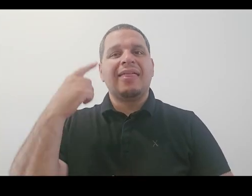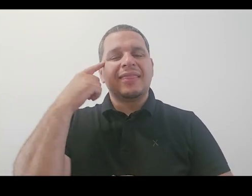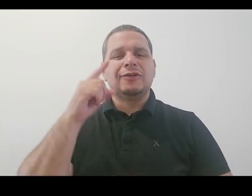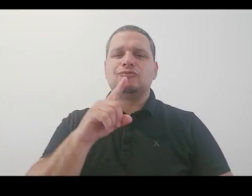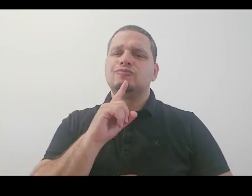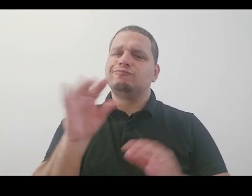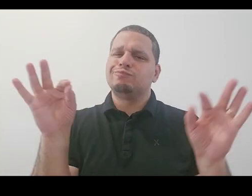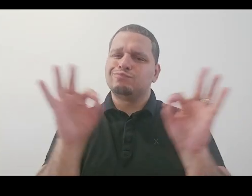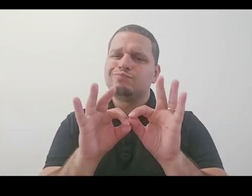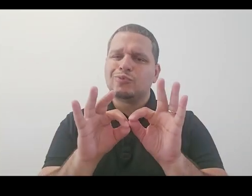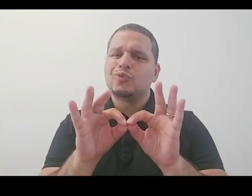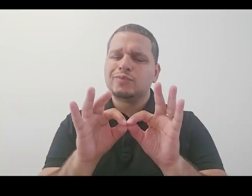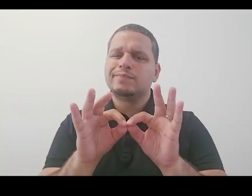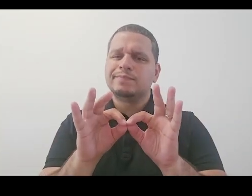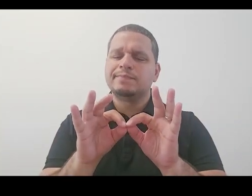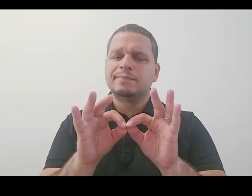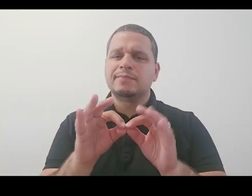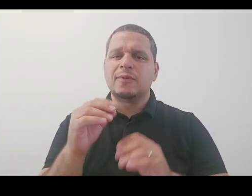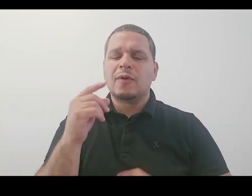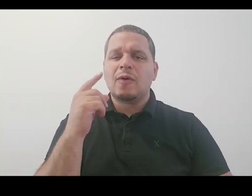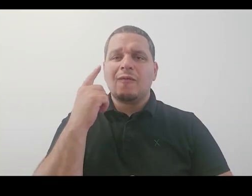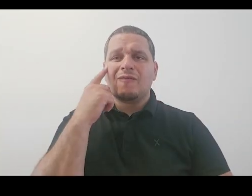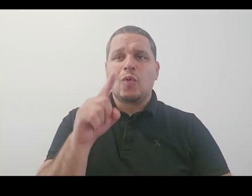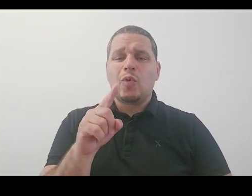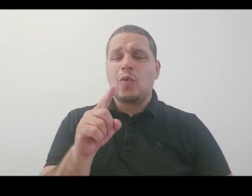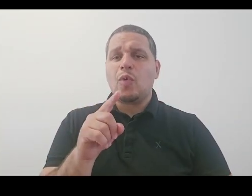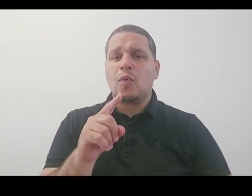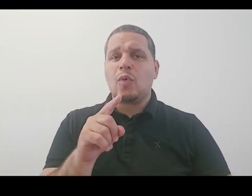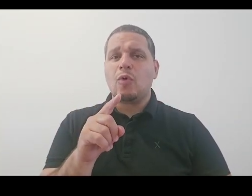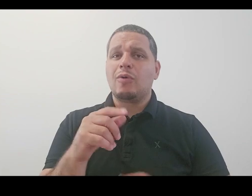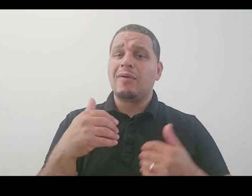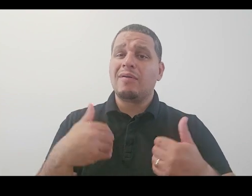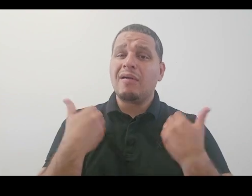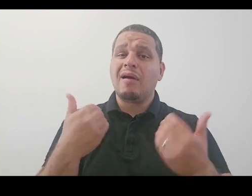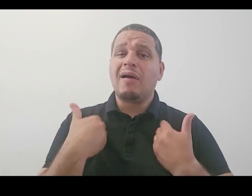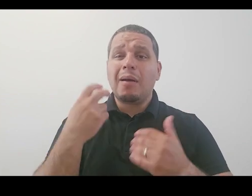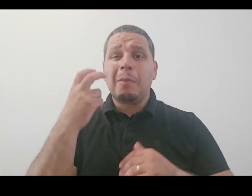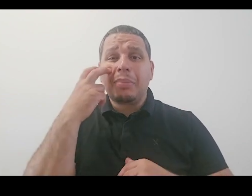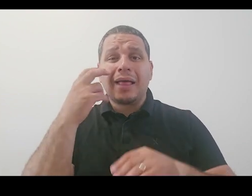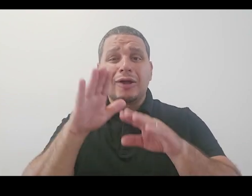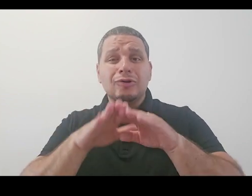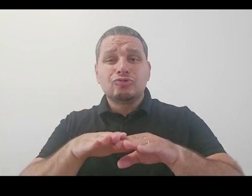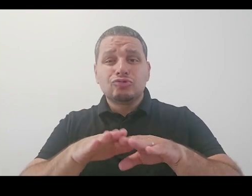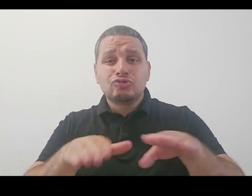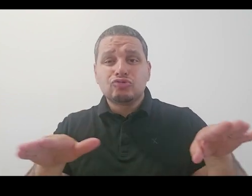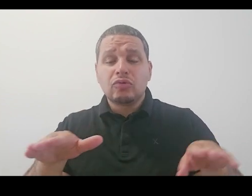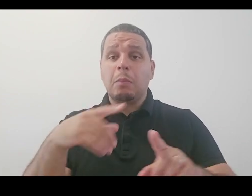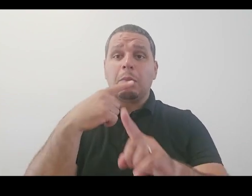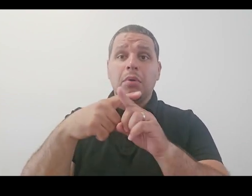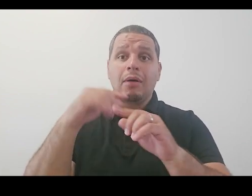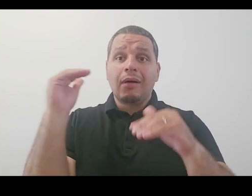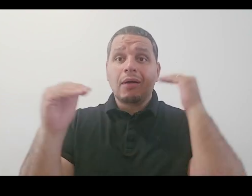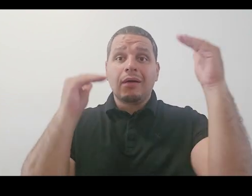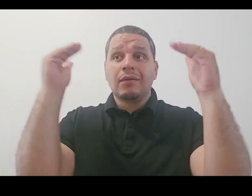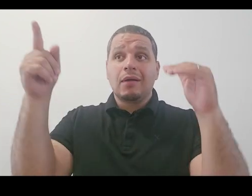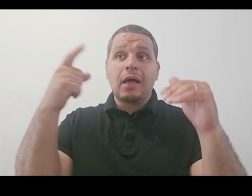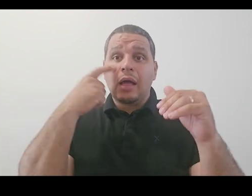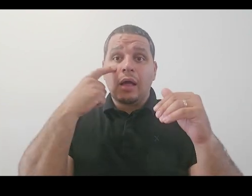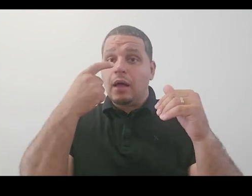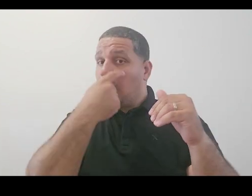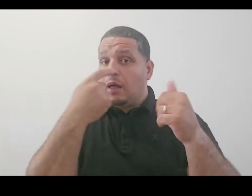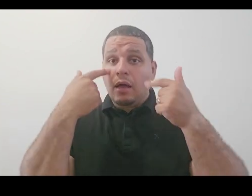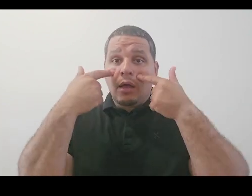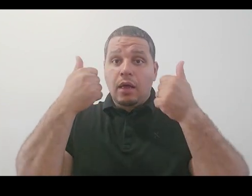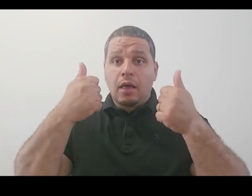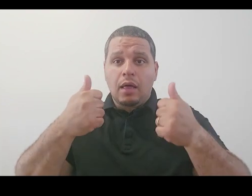really crucial for us, young blind children, but also adults losing their vision, to know that they have a